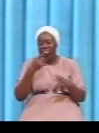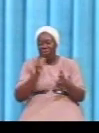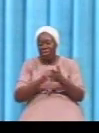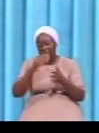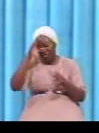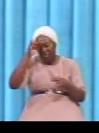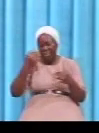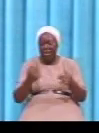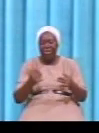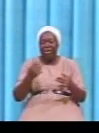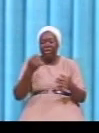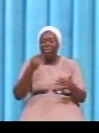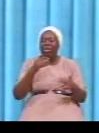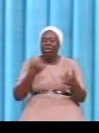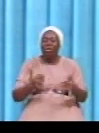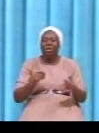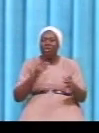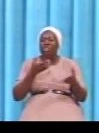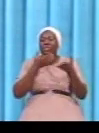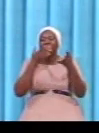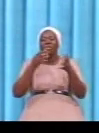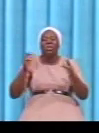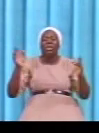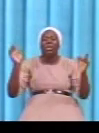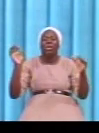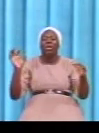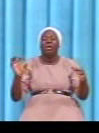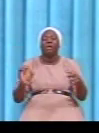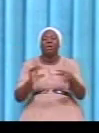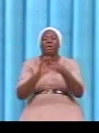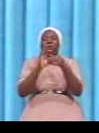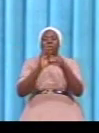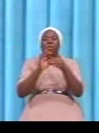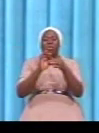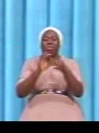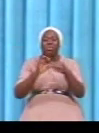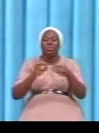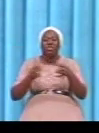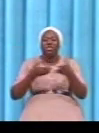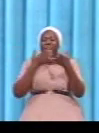want you to shout encounter. Shout it like you believe it.